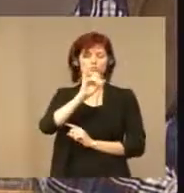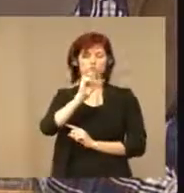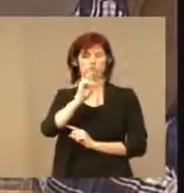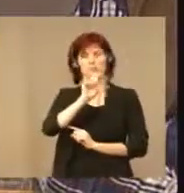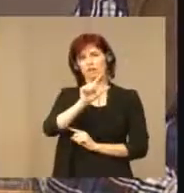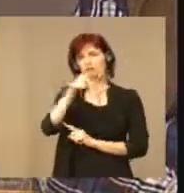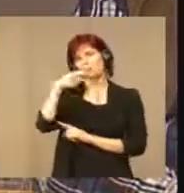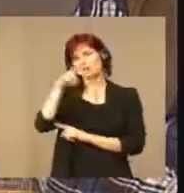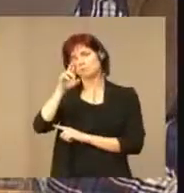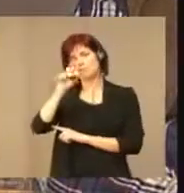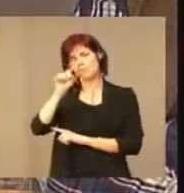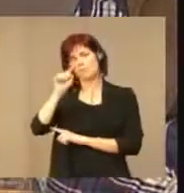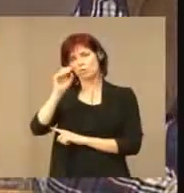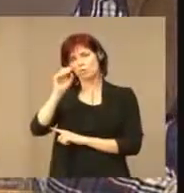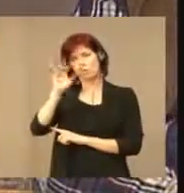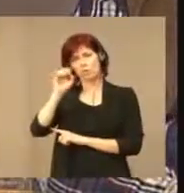allows for